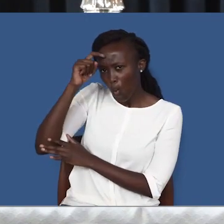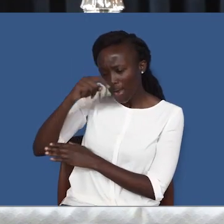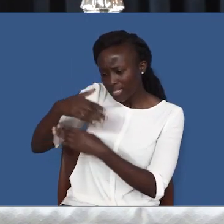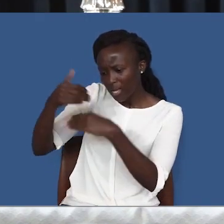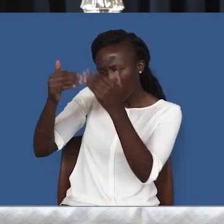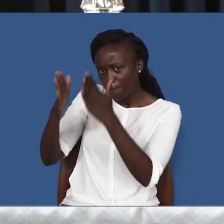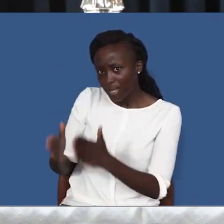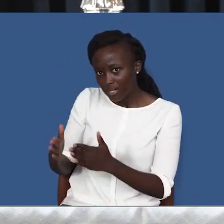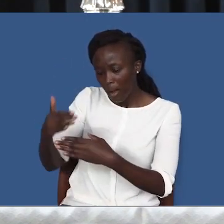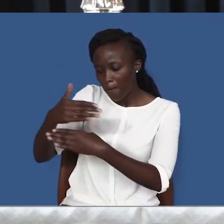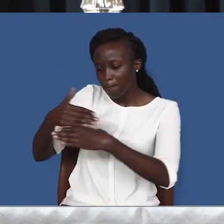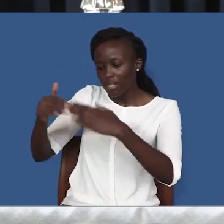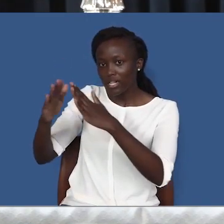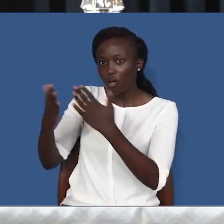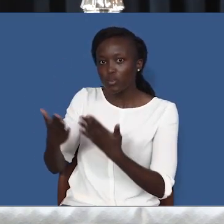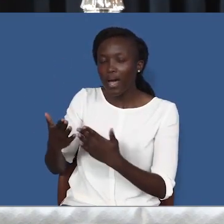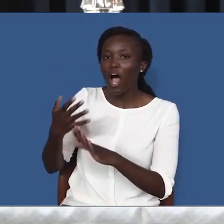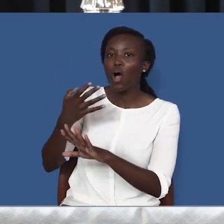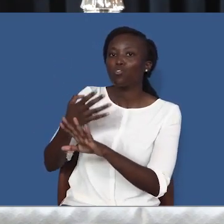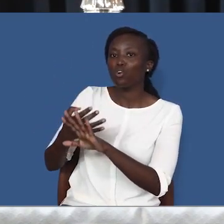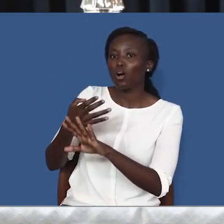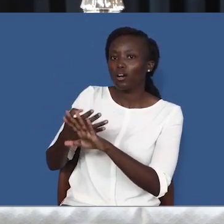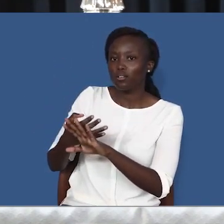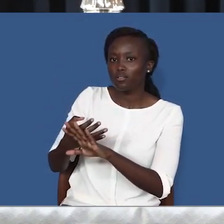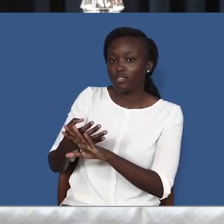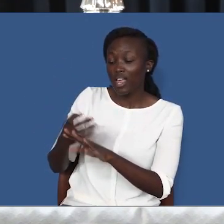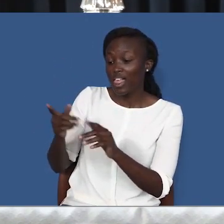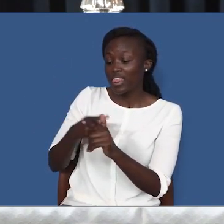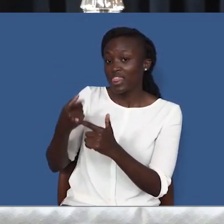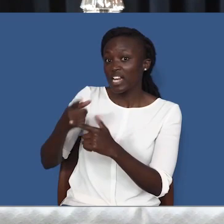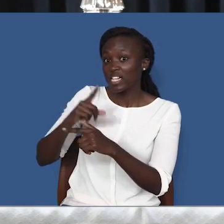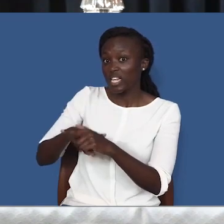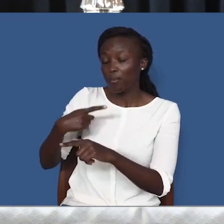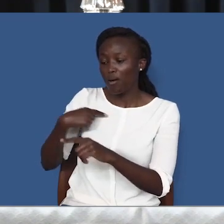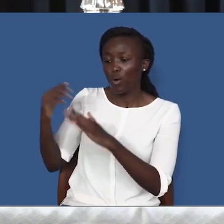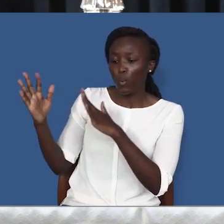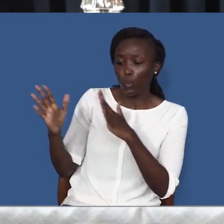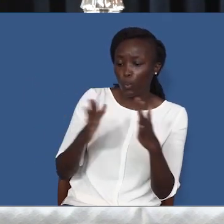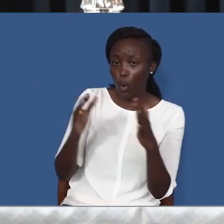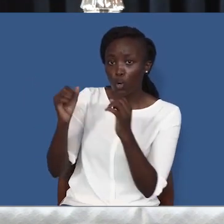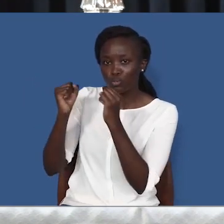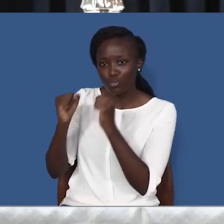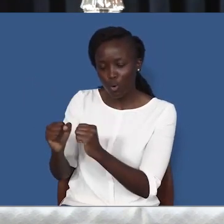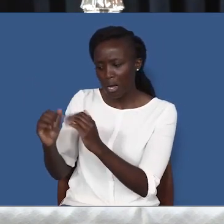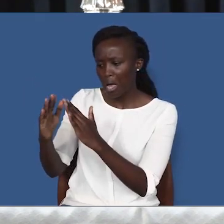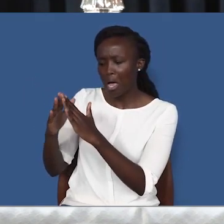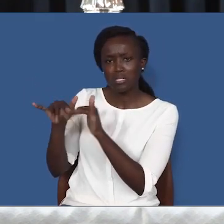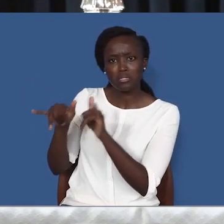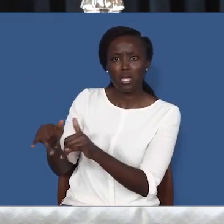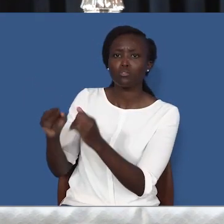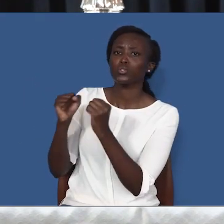on a rock, and the torrents came and struck the house, and the house